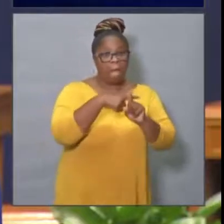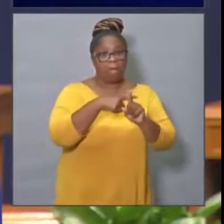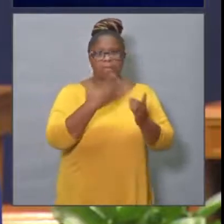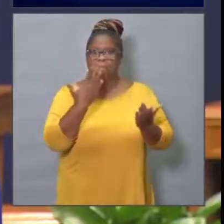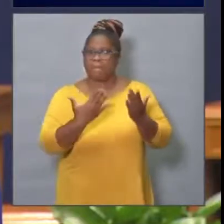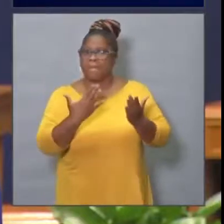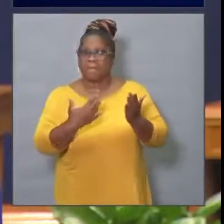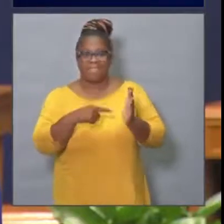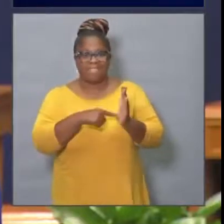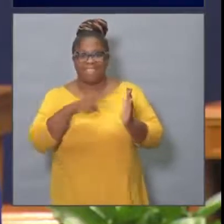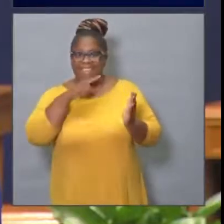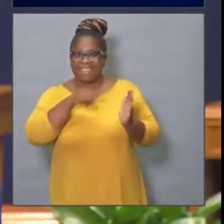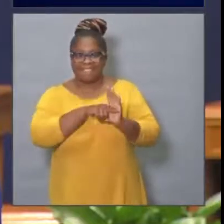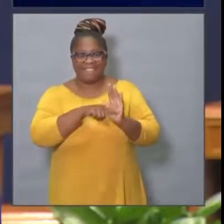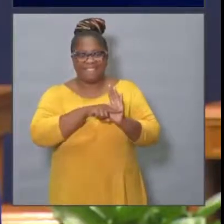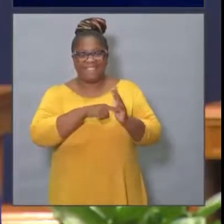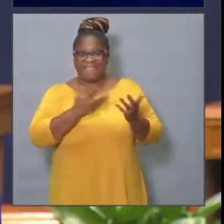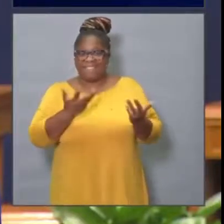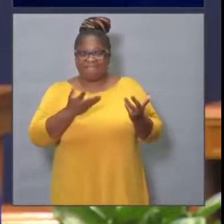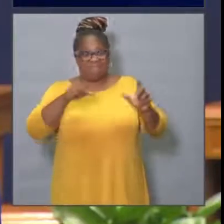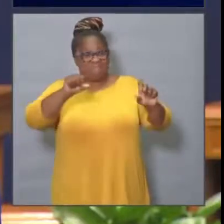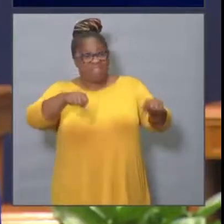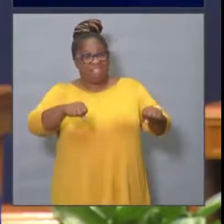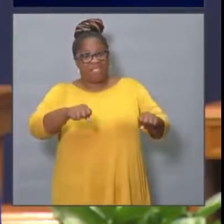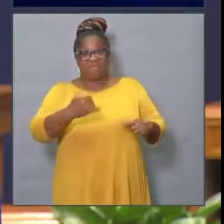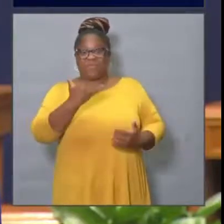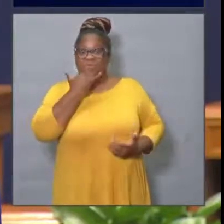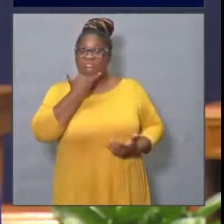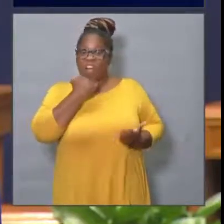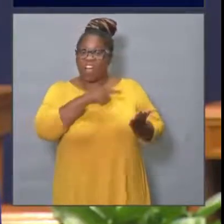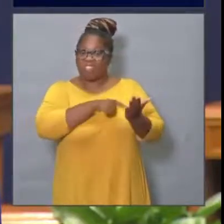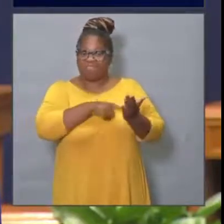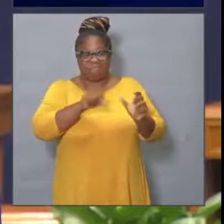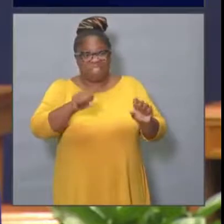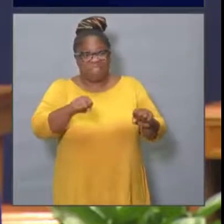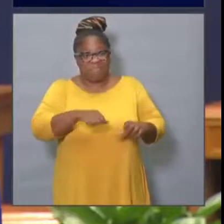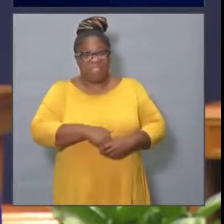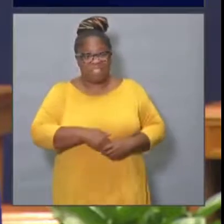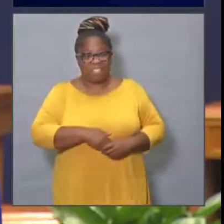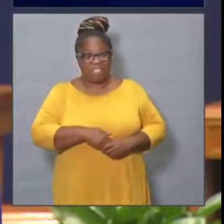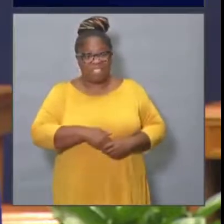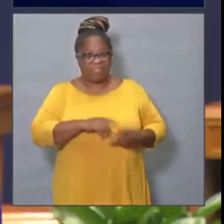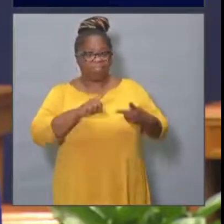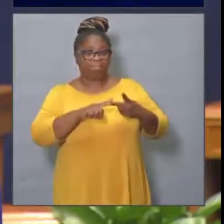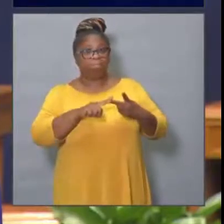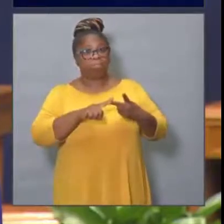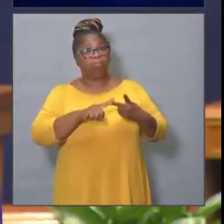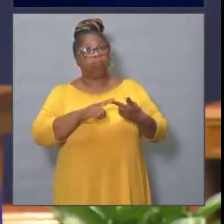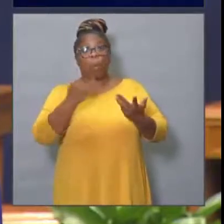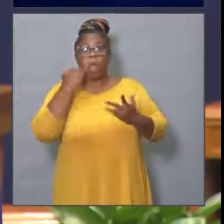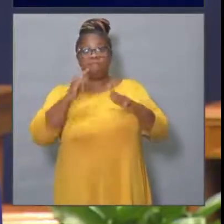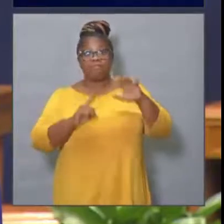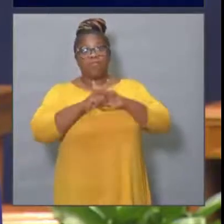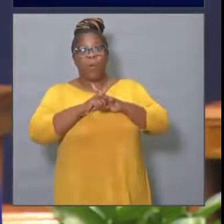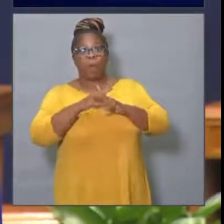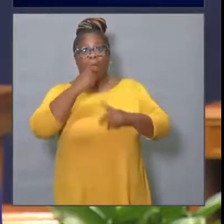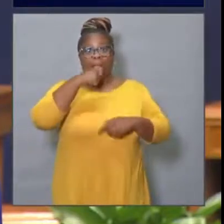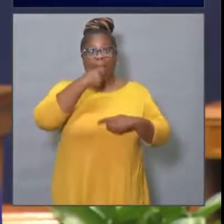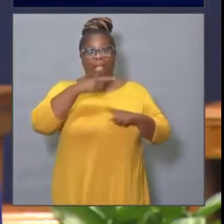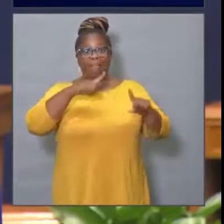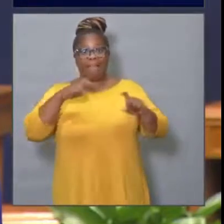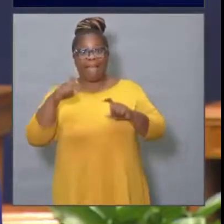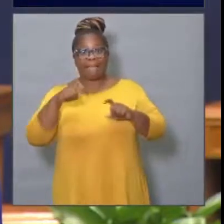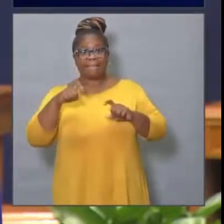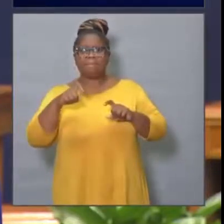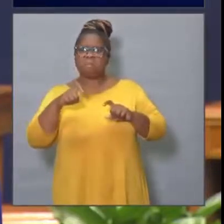all tests can be wrong, and you might have a false negative. Second, even if your test is correct, which most tests I would